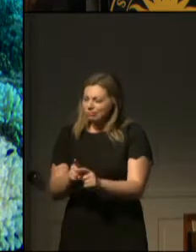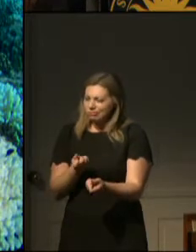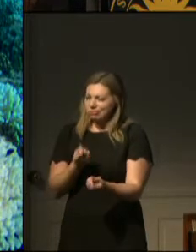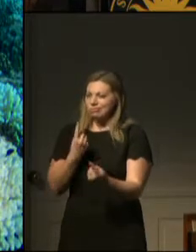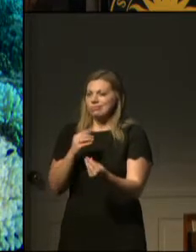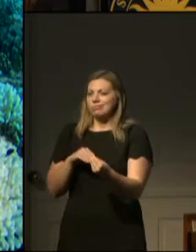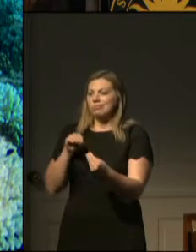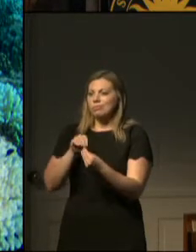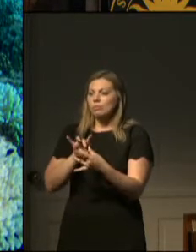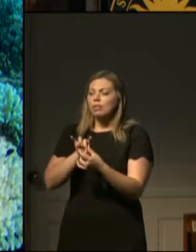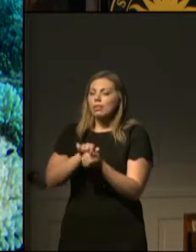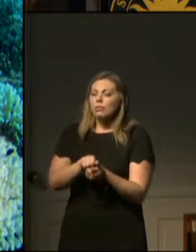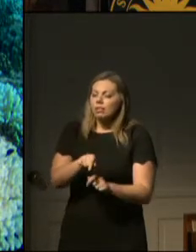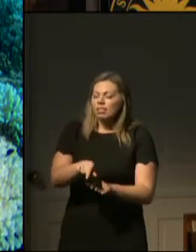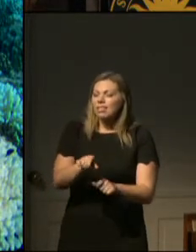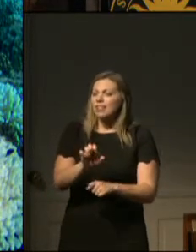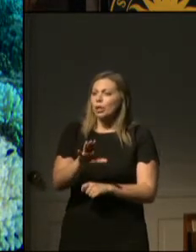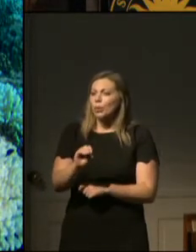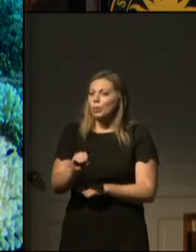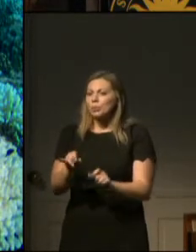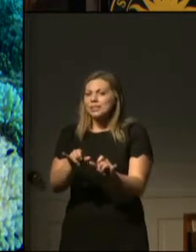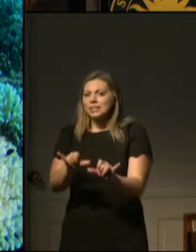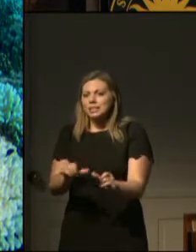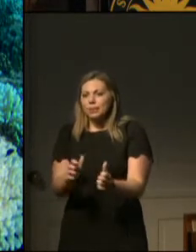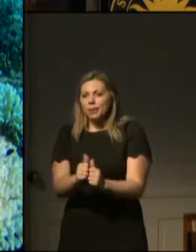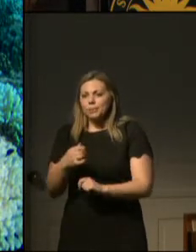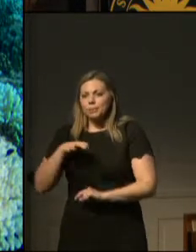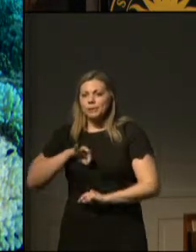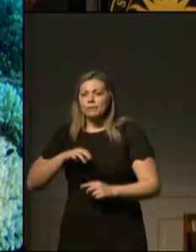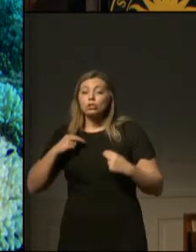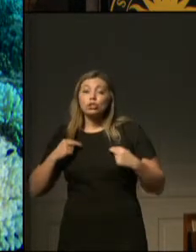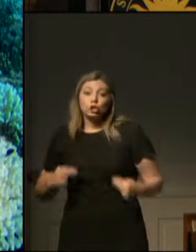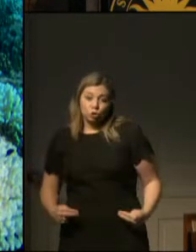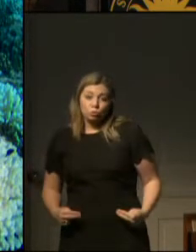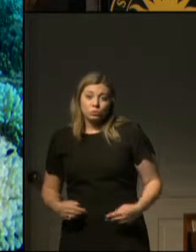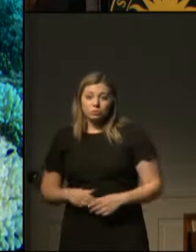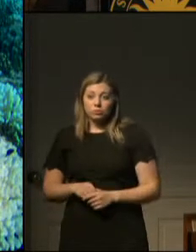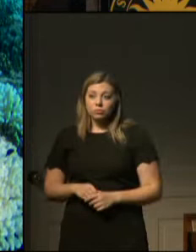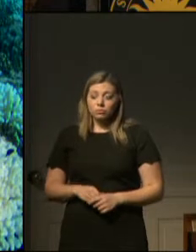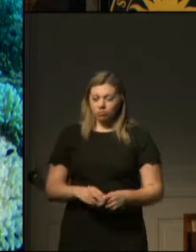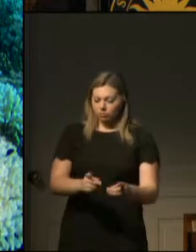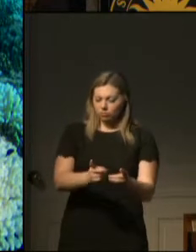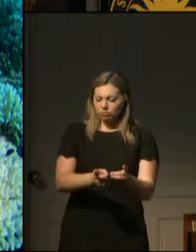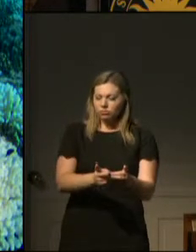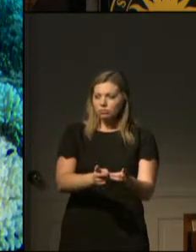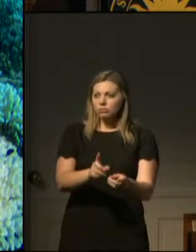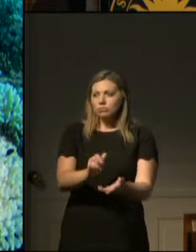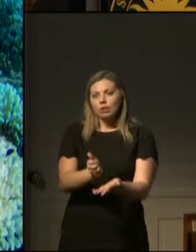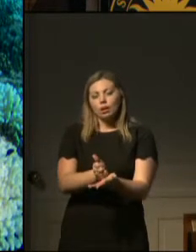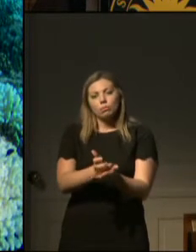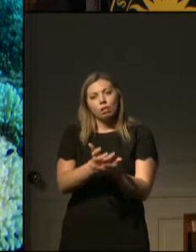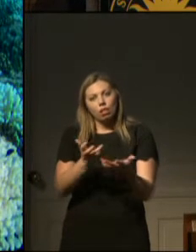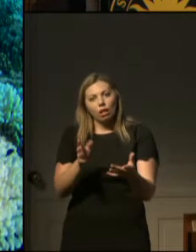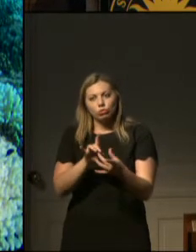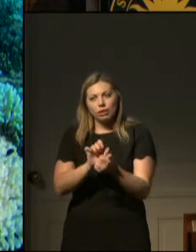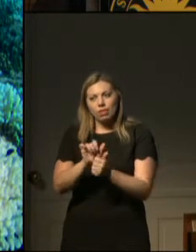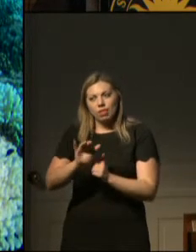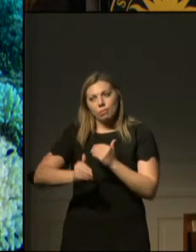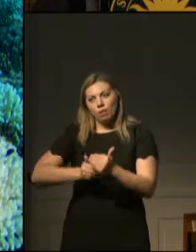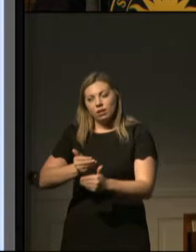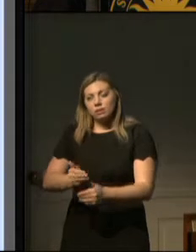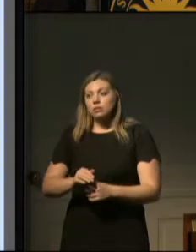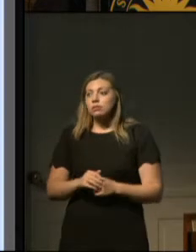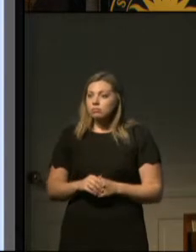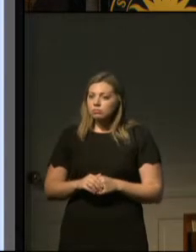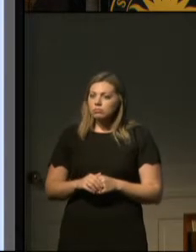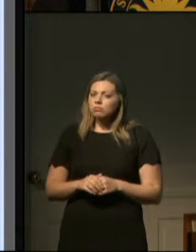the ecosystem is so useful to humans. So digitization is helping us a lot with that process. The